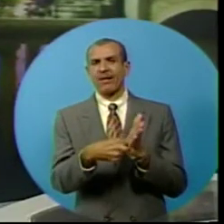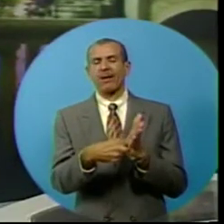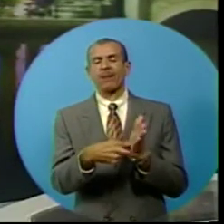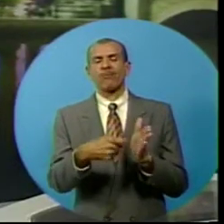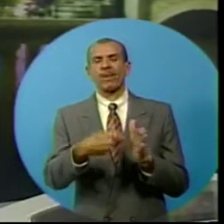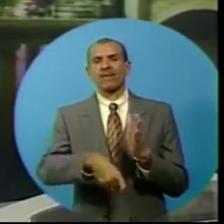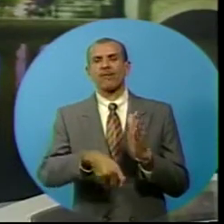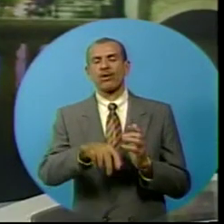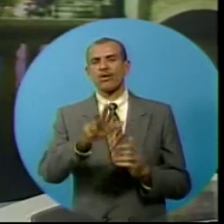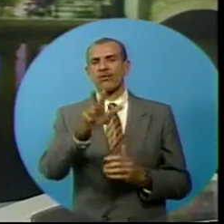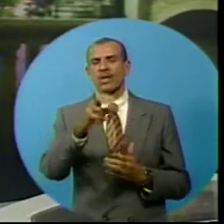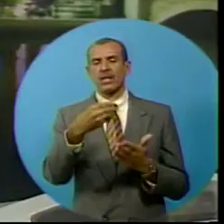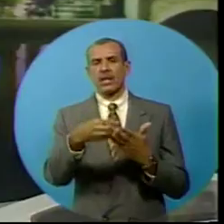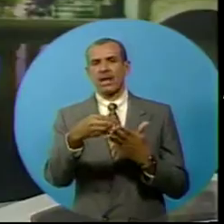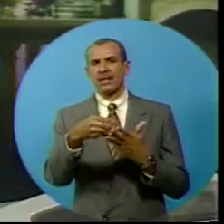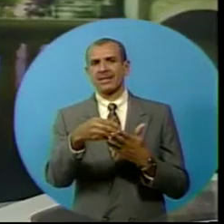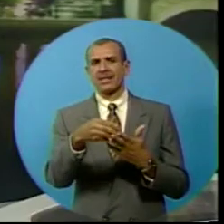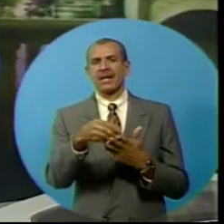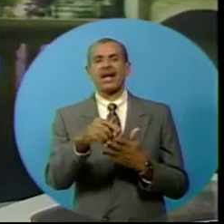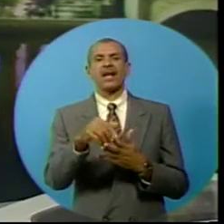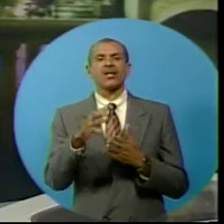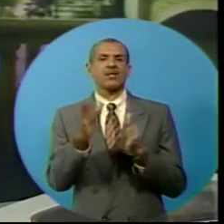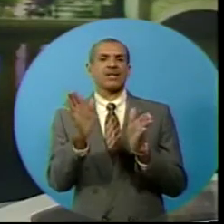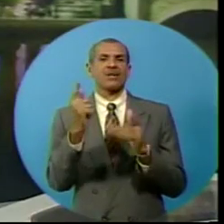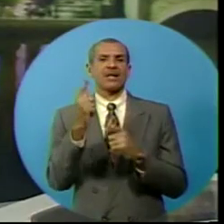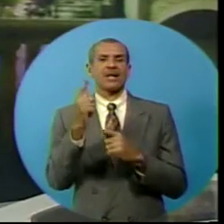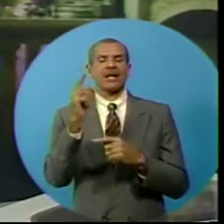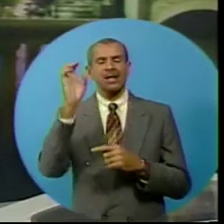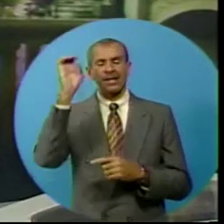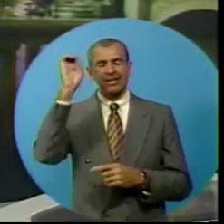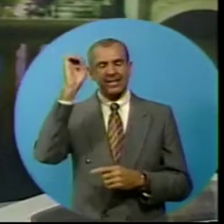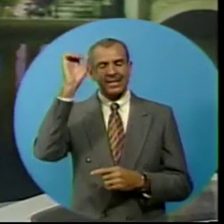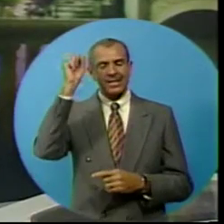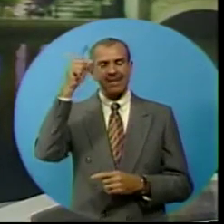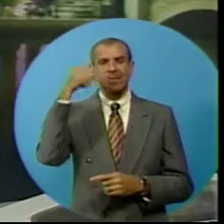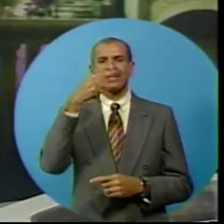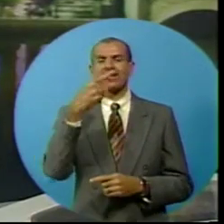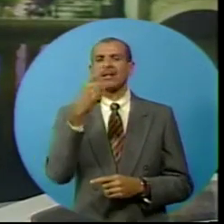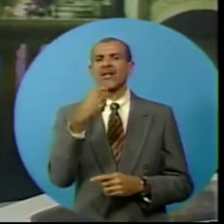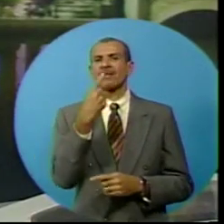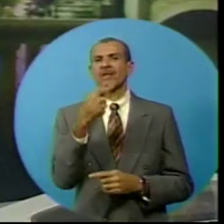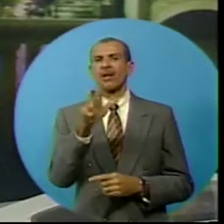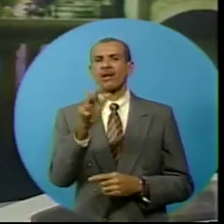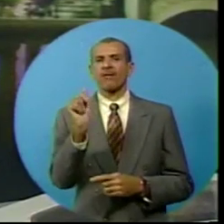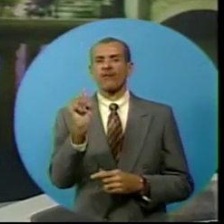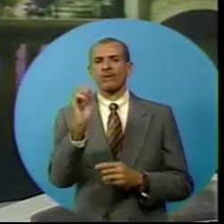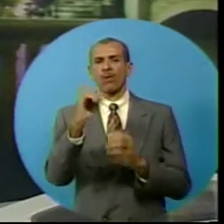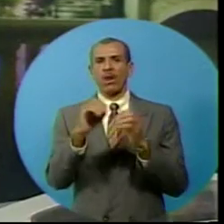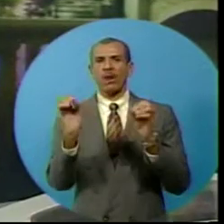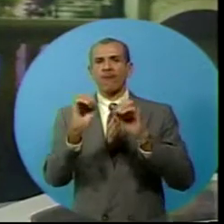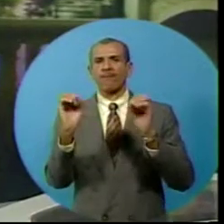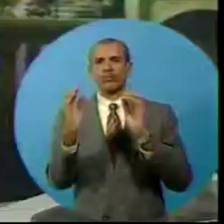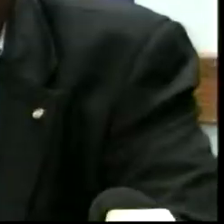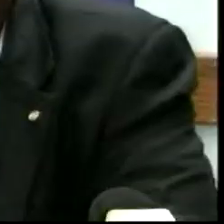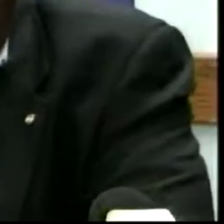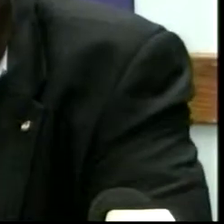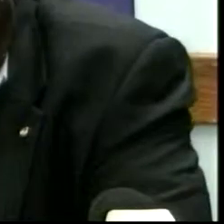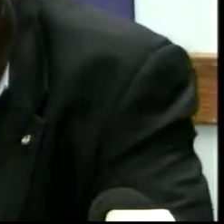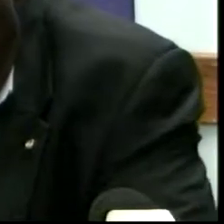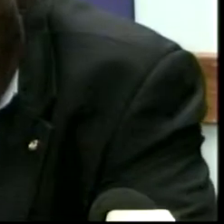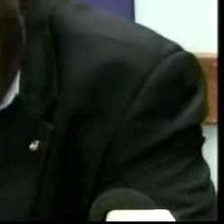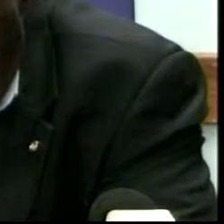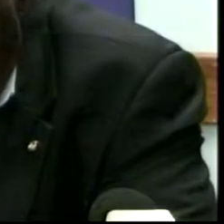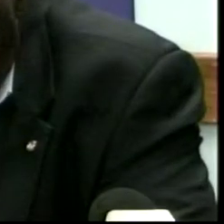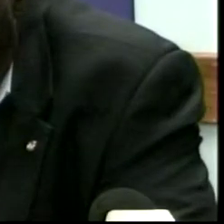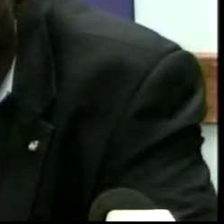$3. BOA Secretary General Erskine Simmons gave an update on the team for the 31st Olympiad. At this time, we are